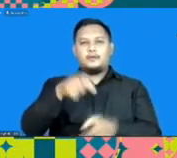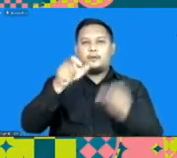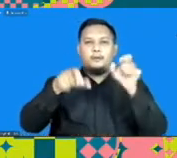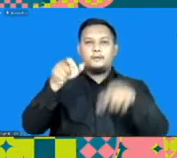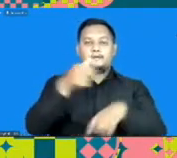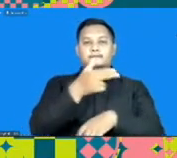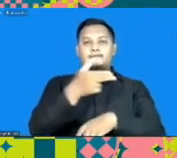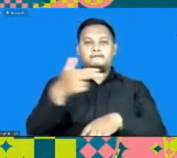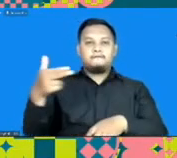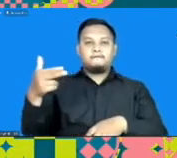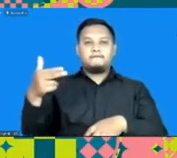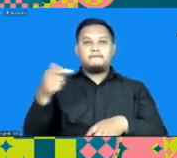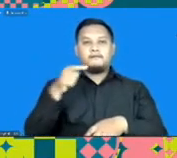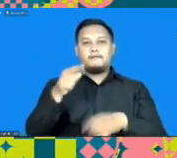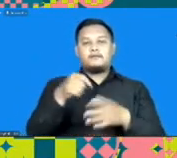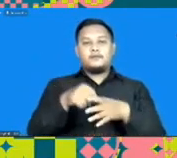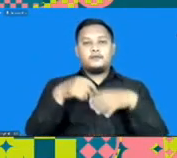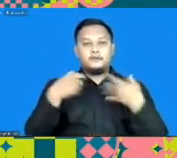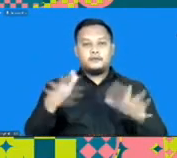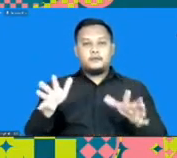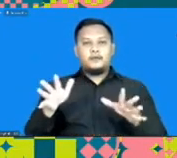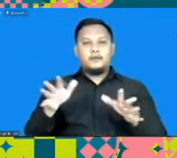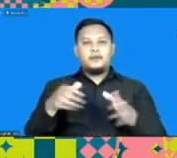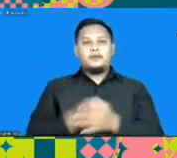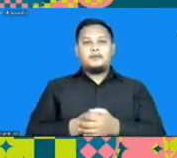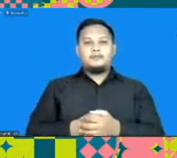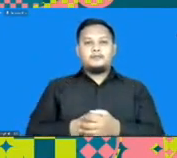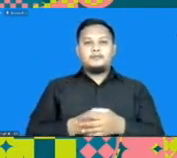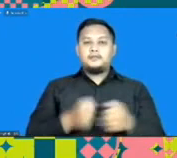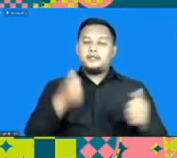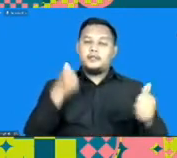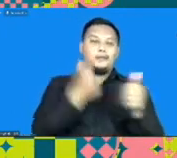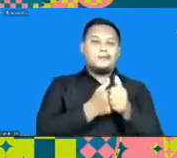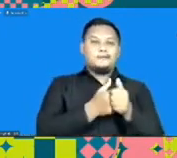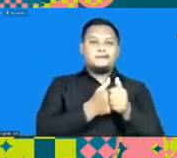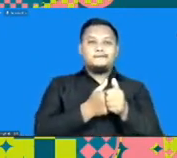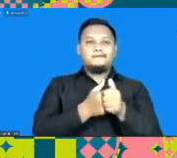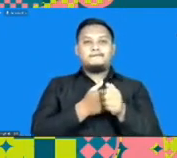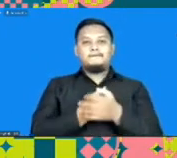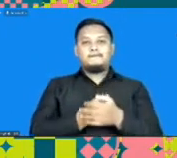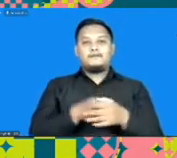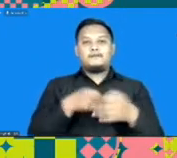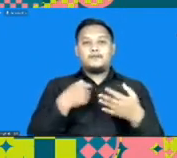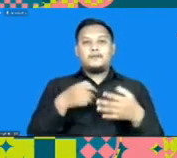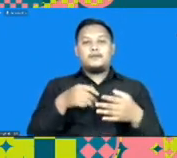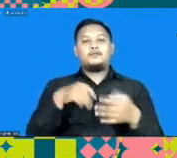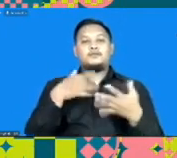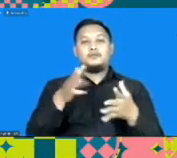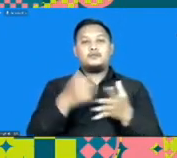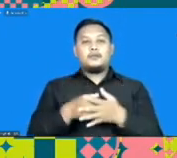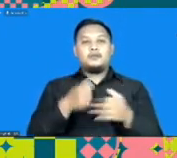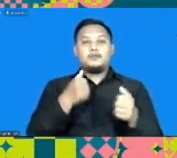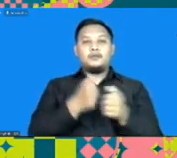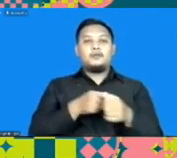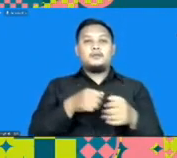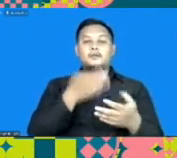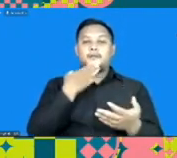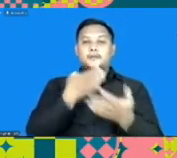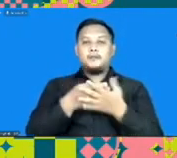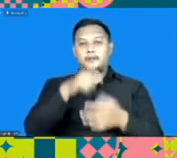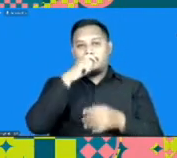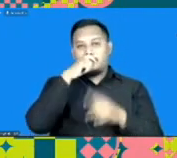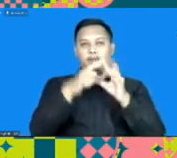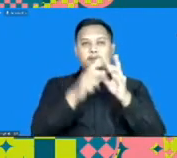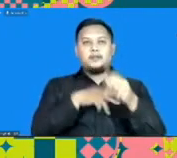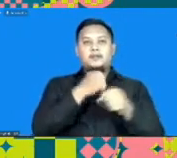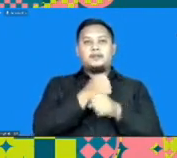included. Bapak Anggoro, you've done this in a very practical way. Thank you so much for putting your heart, your